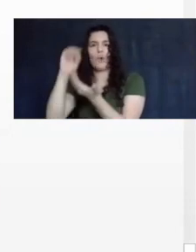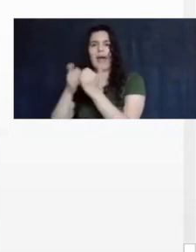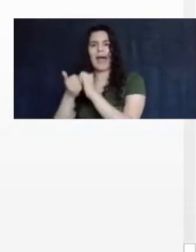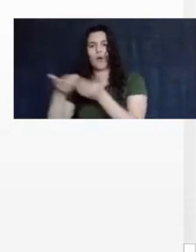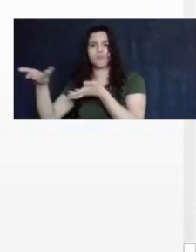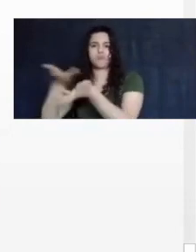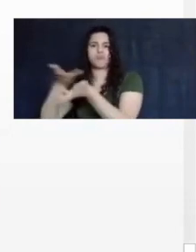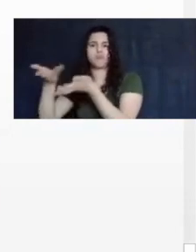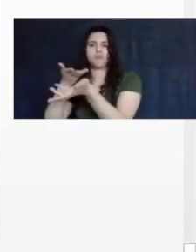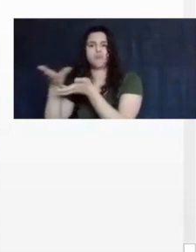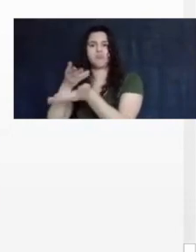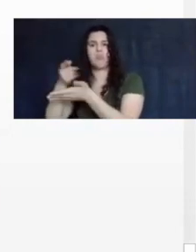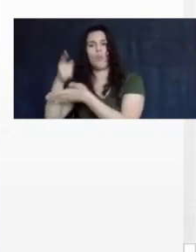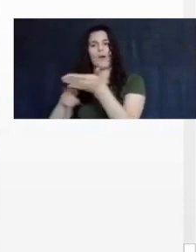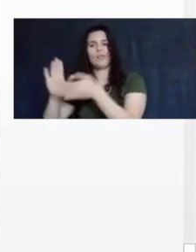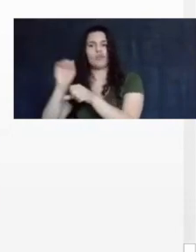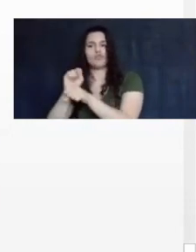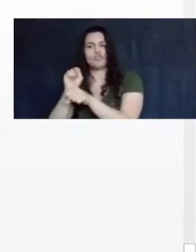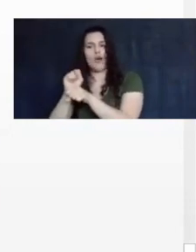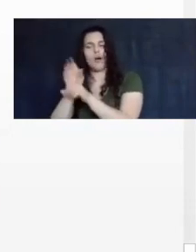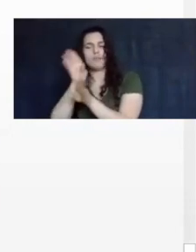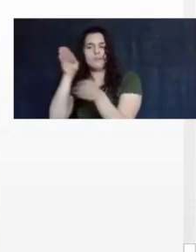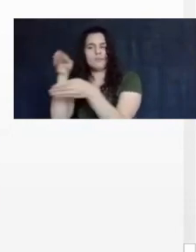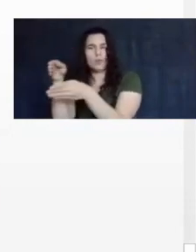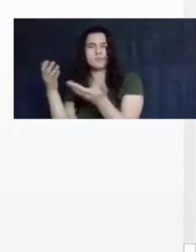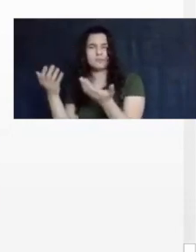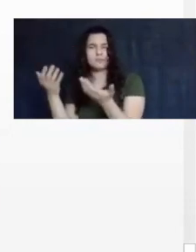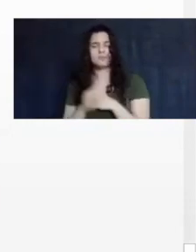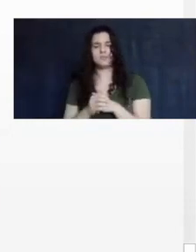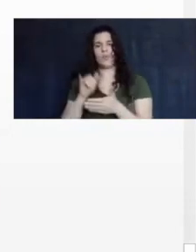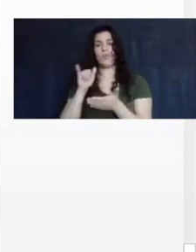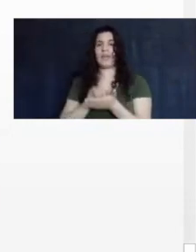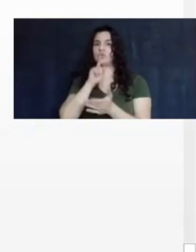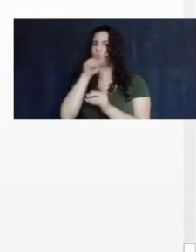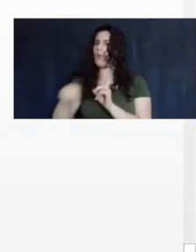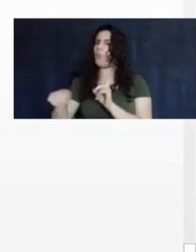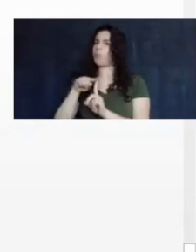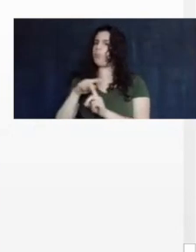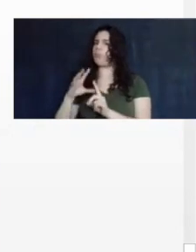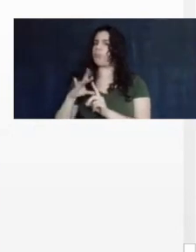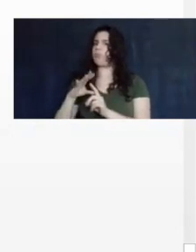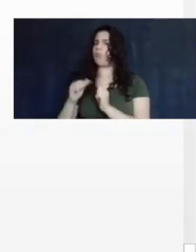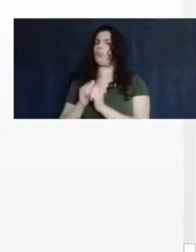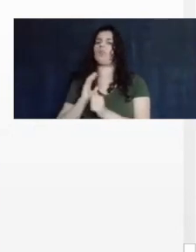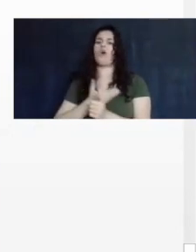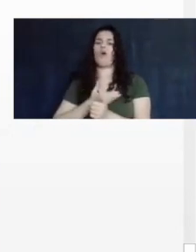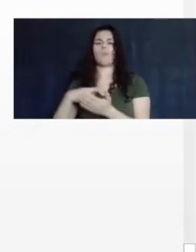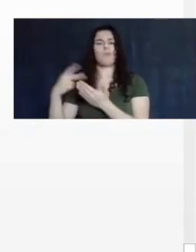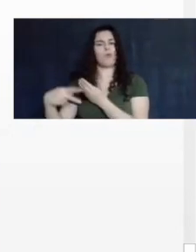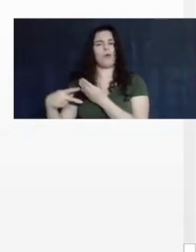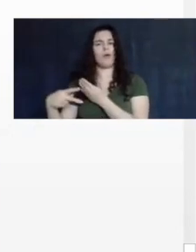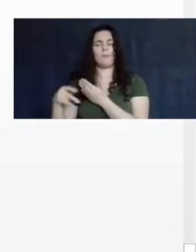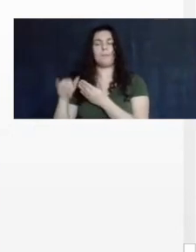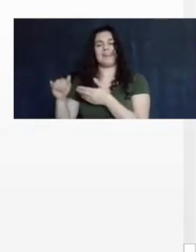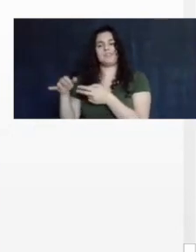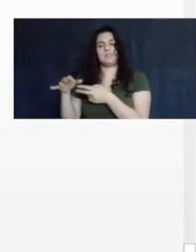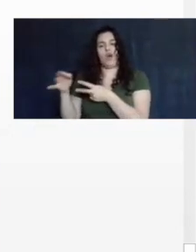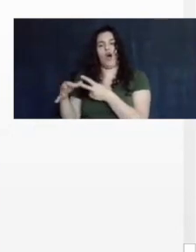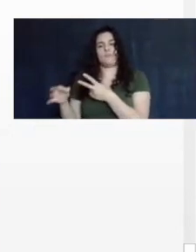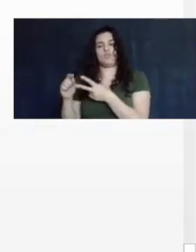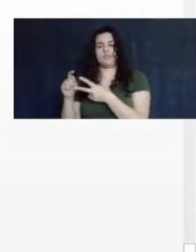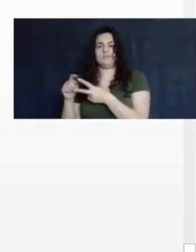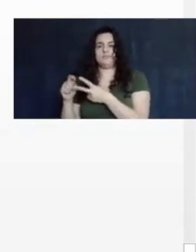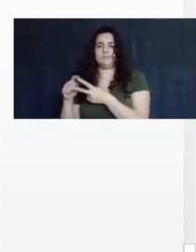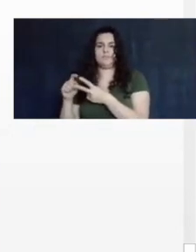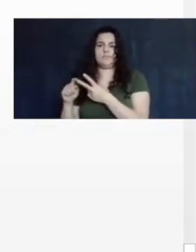practitioner-based learning. So that's I think a real positive these days with our program is the option of writing a